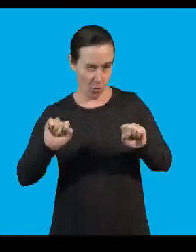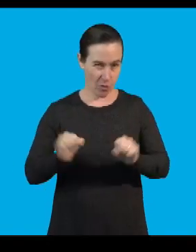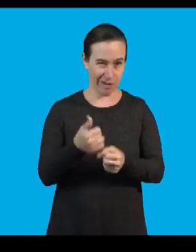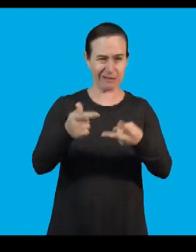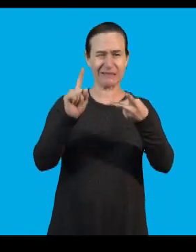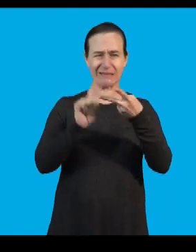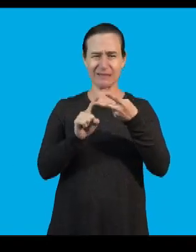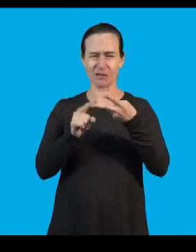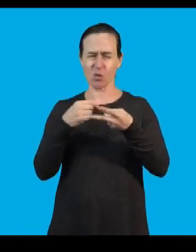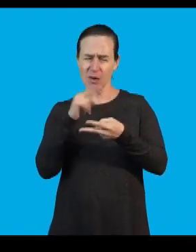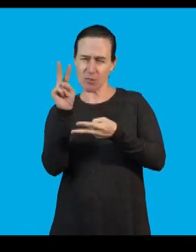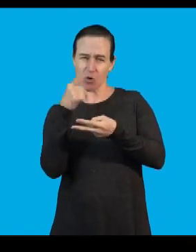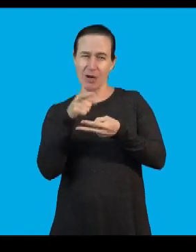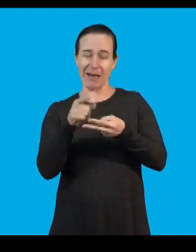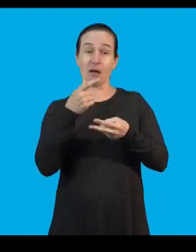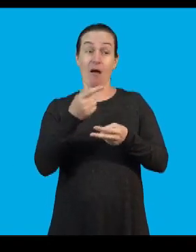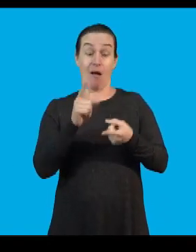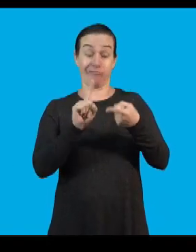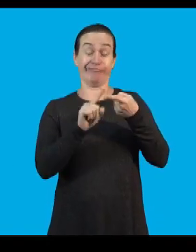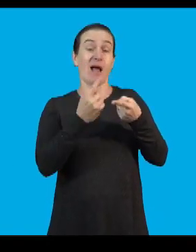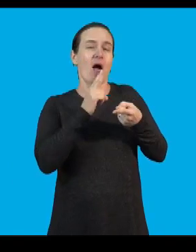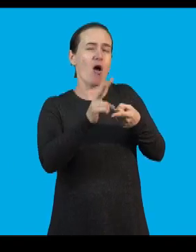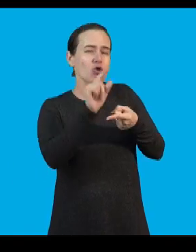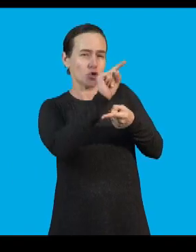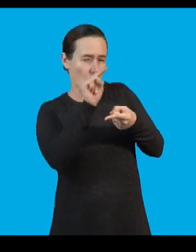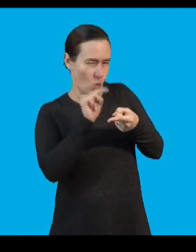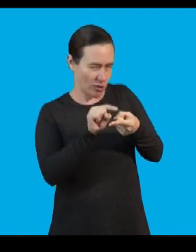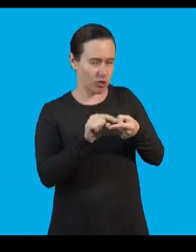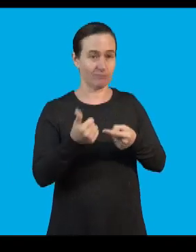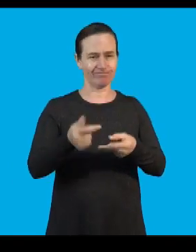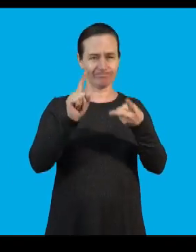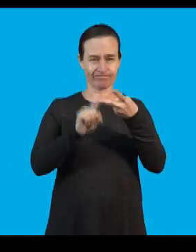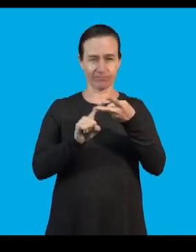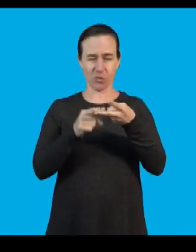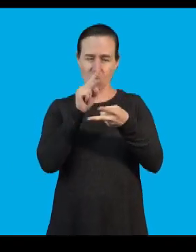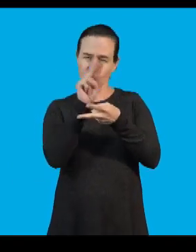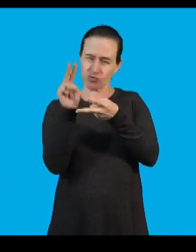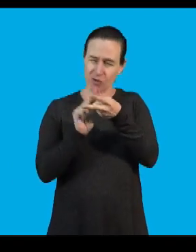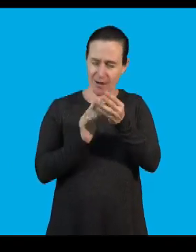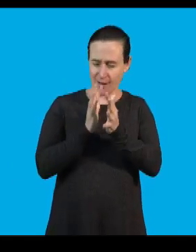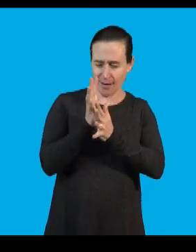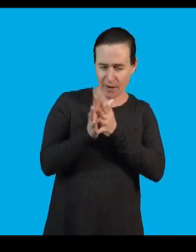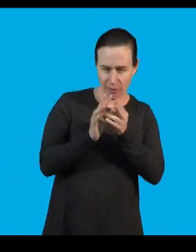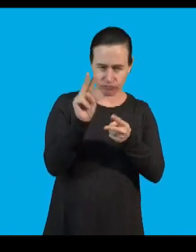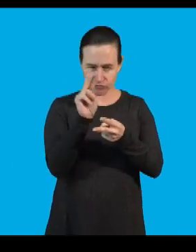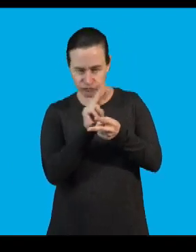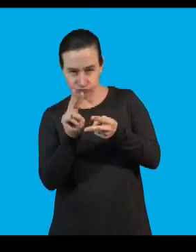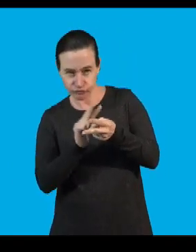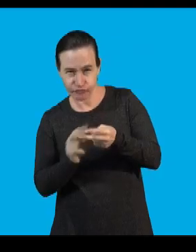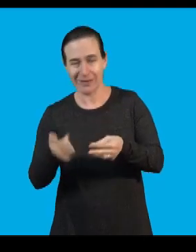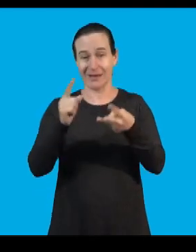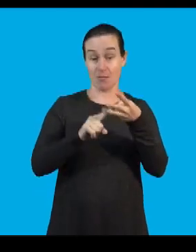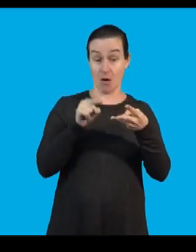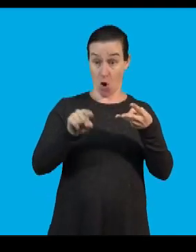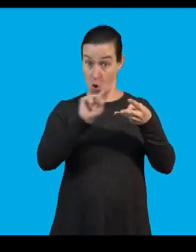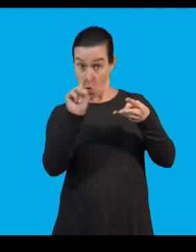and questions related to a text. We're also going to read our text very carefully and we'll be answering questions